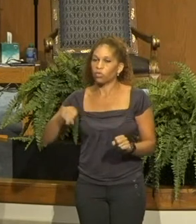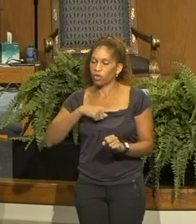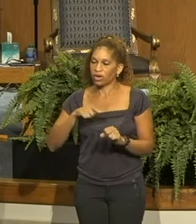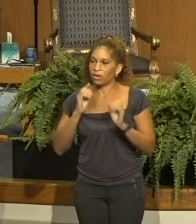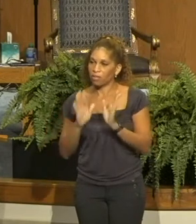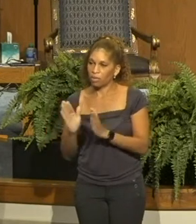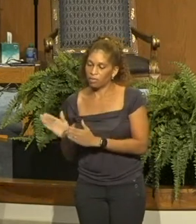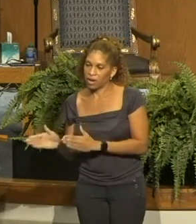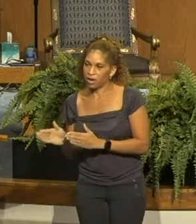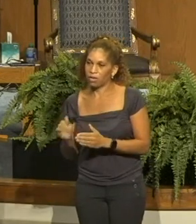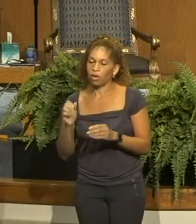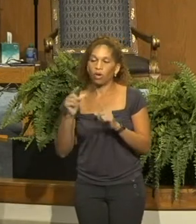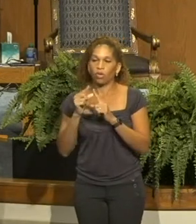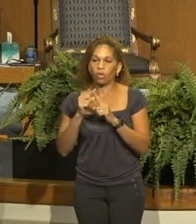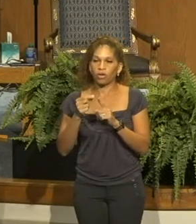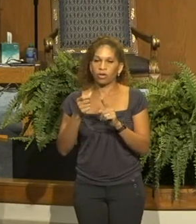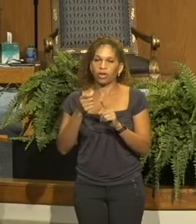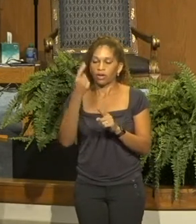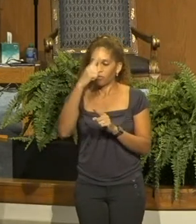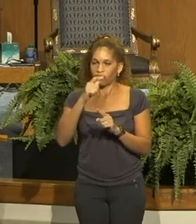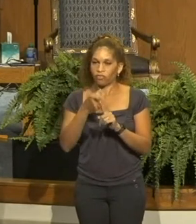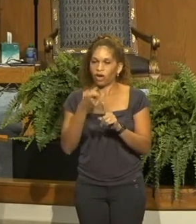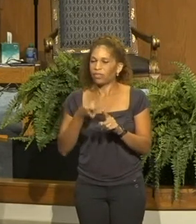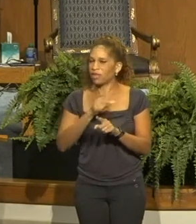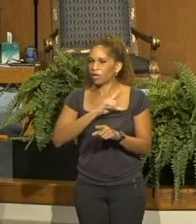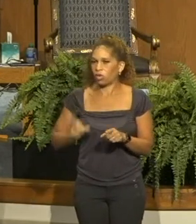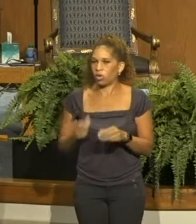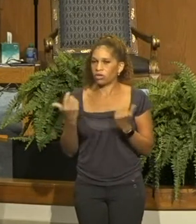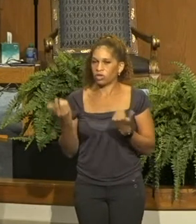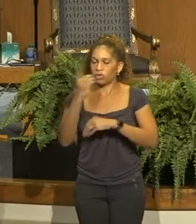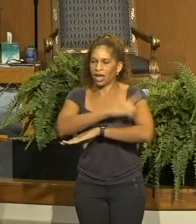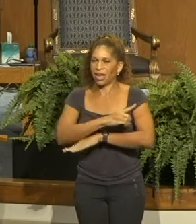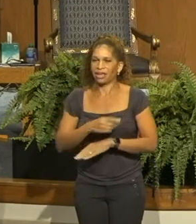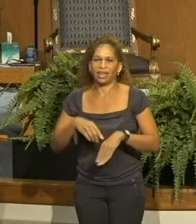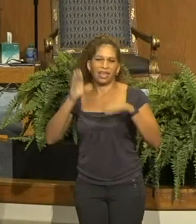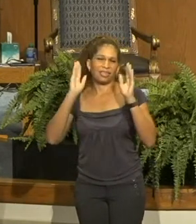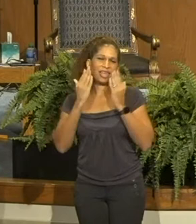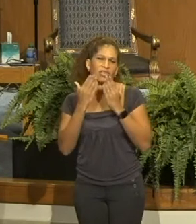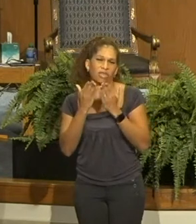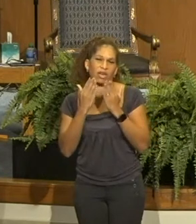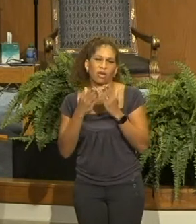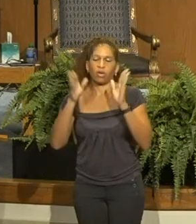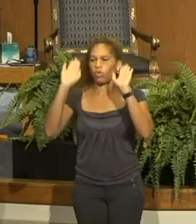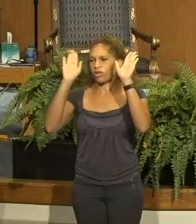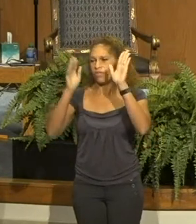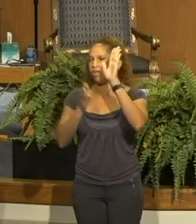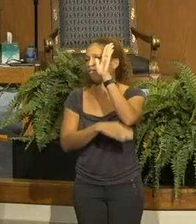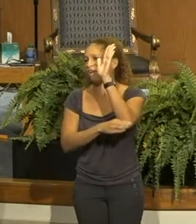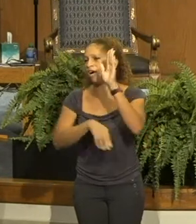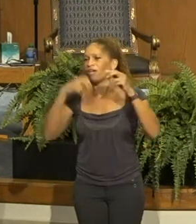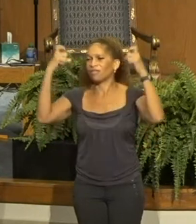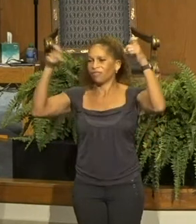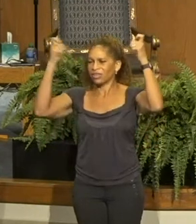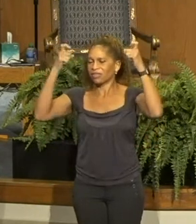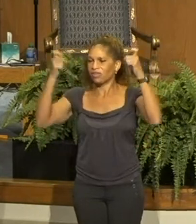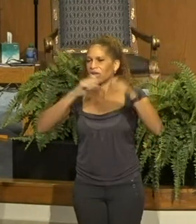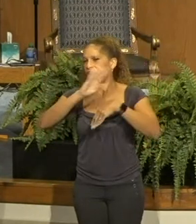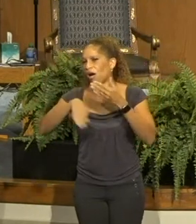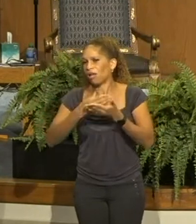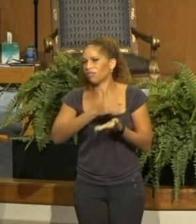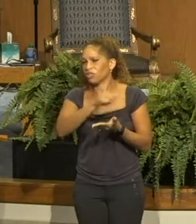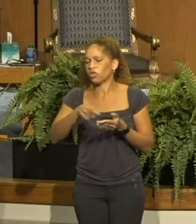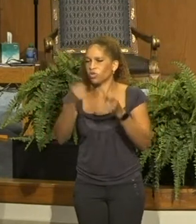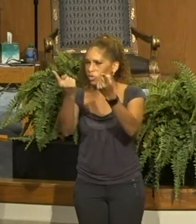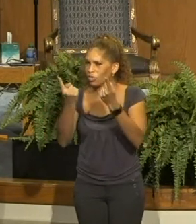word from the Lord today. Family, we give God thanks for a wonderful fall festival open house on yesterday. For each of you who came out,